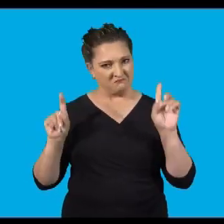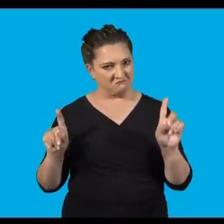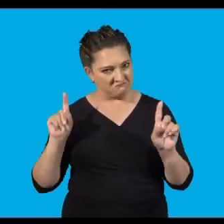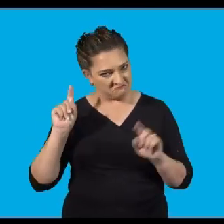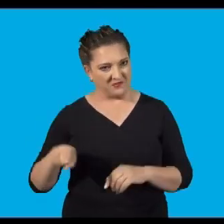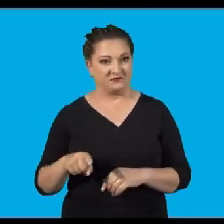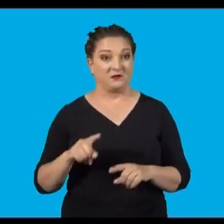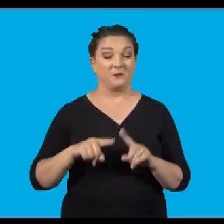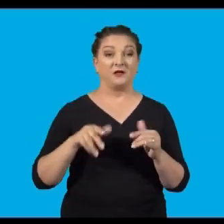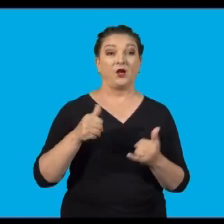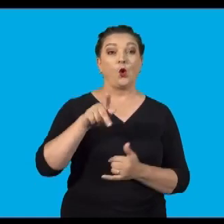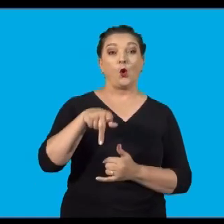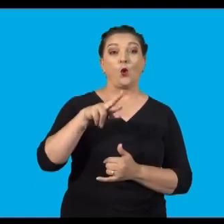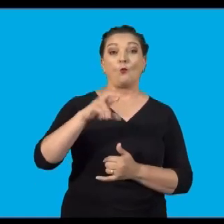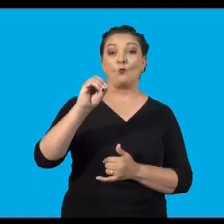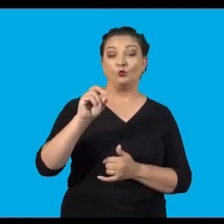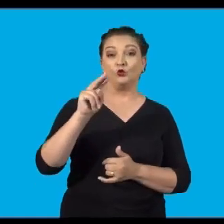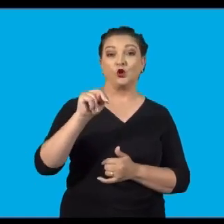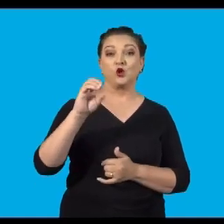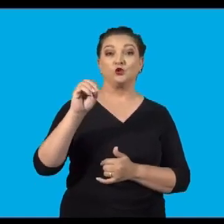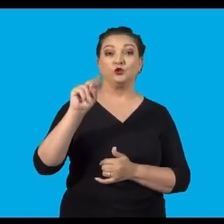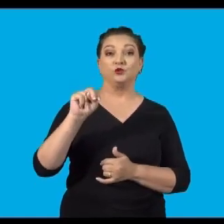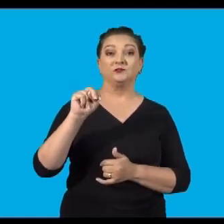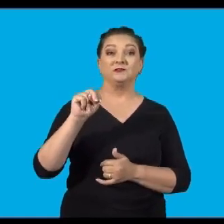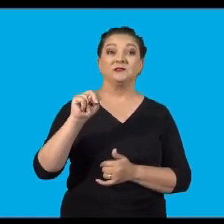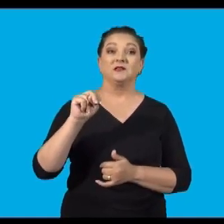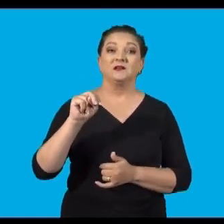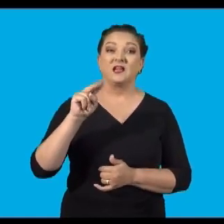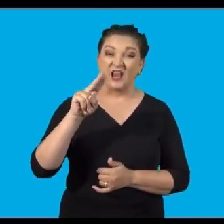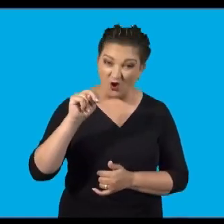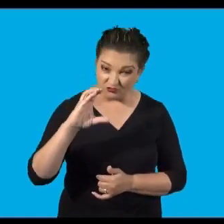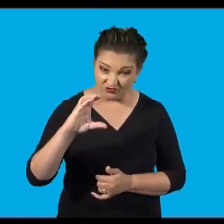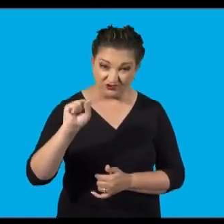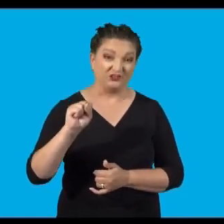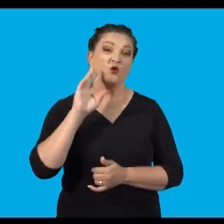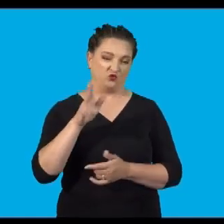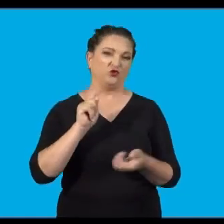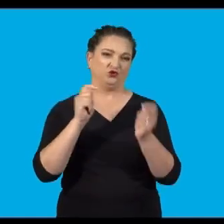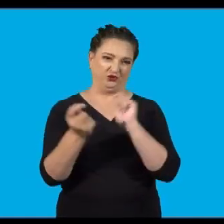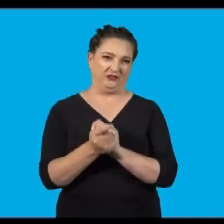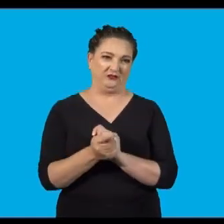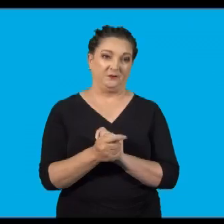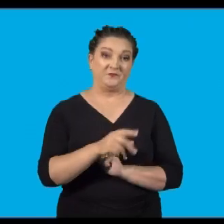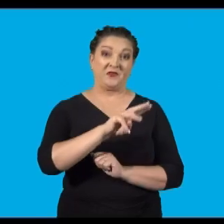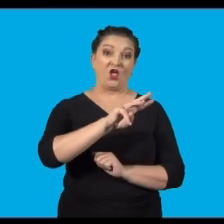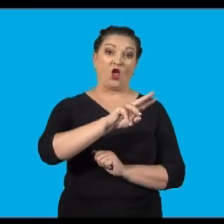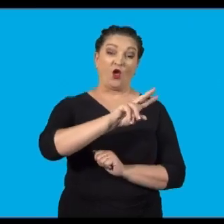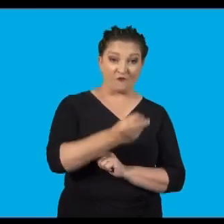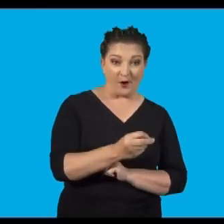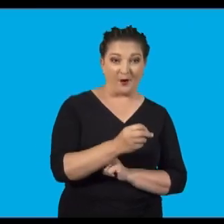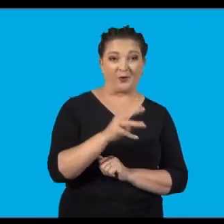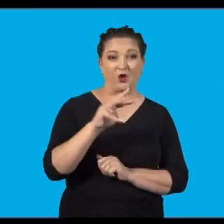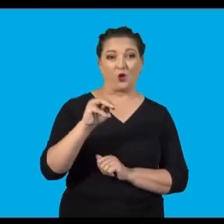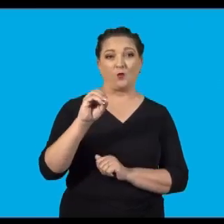they need to be there. Be aware of your pronouns because it's going to change, guys. All right? Verbs and modals